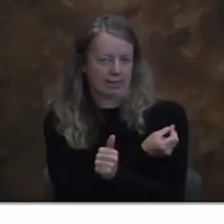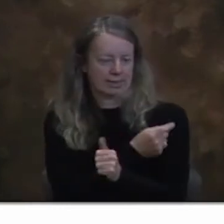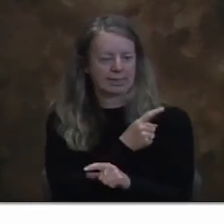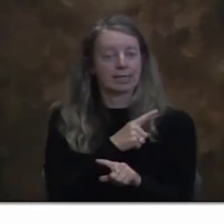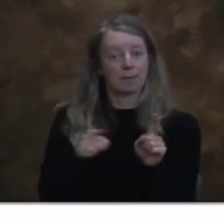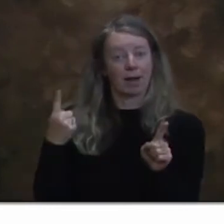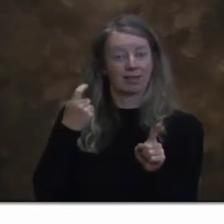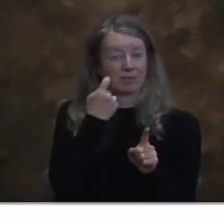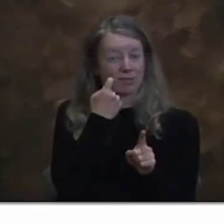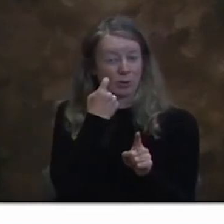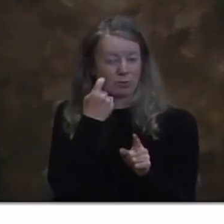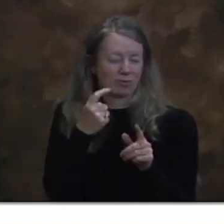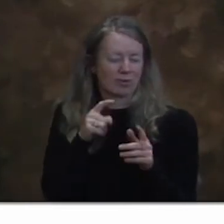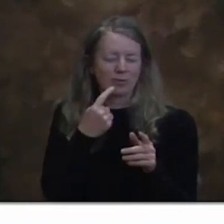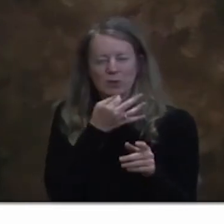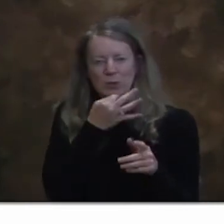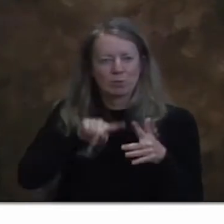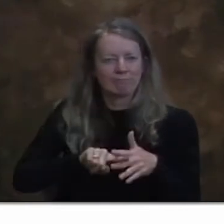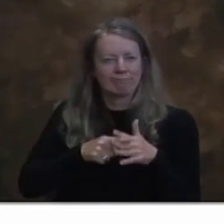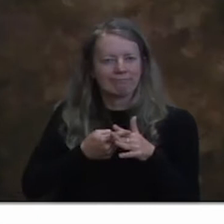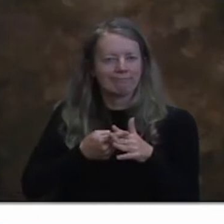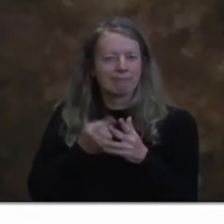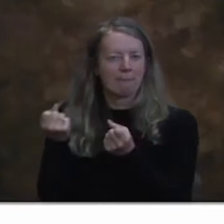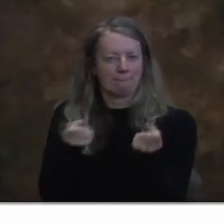the hope that will continue as we hire